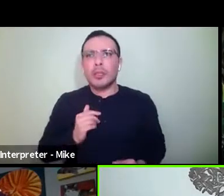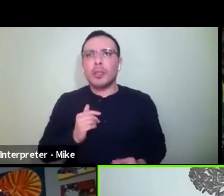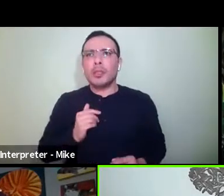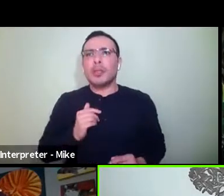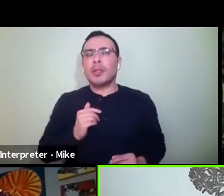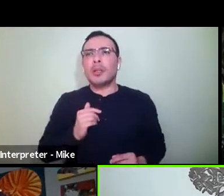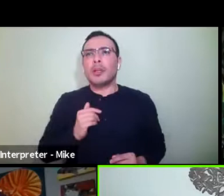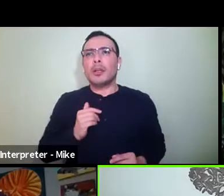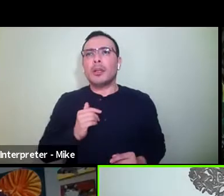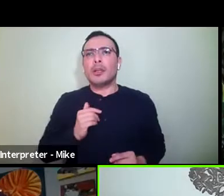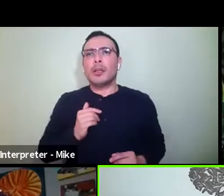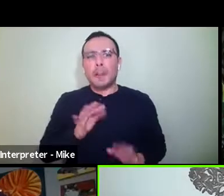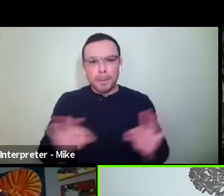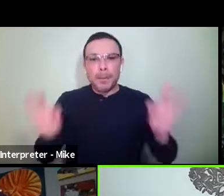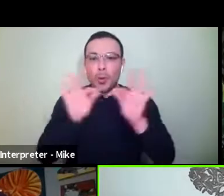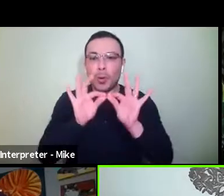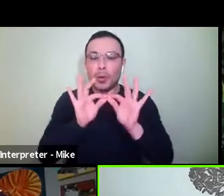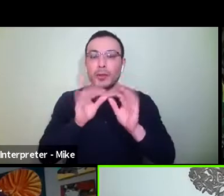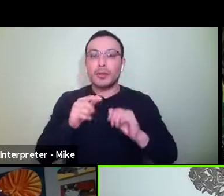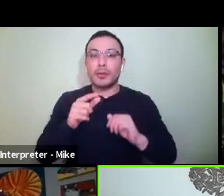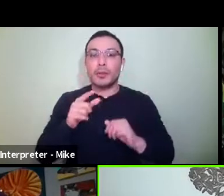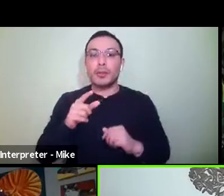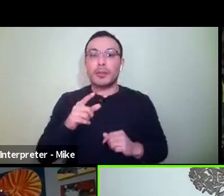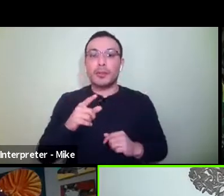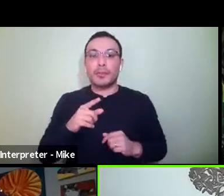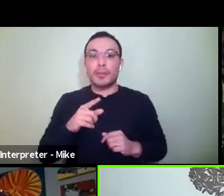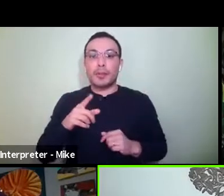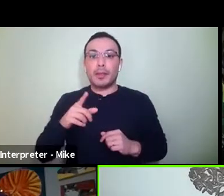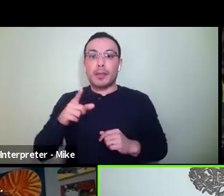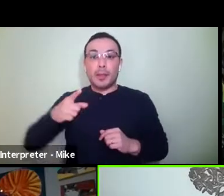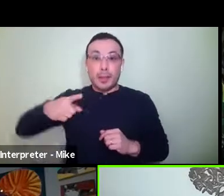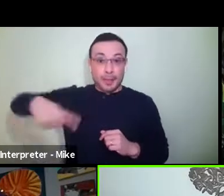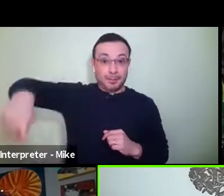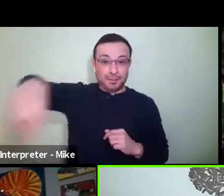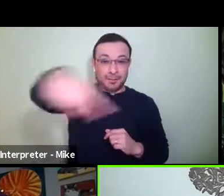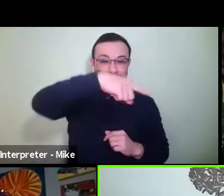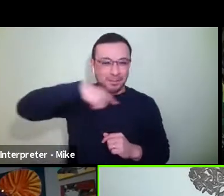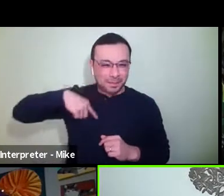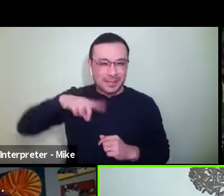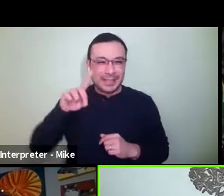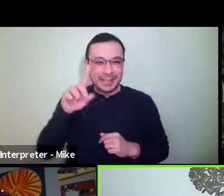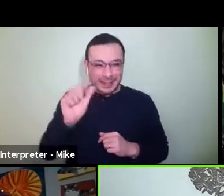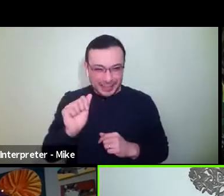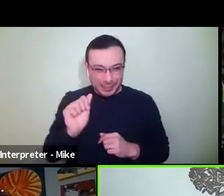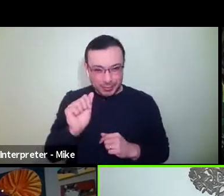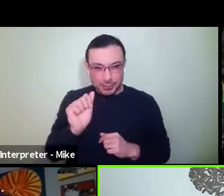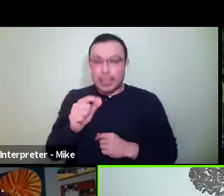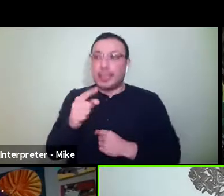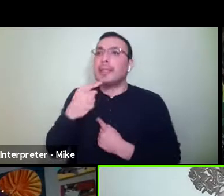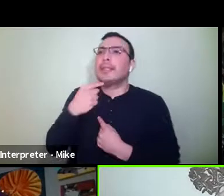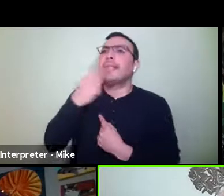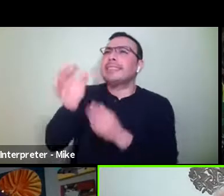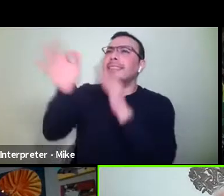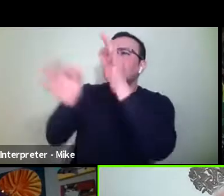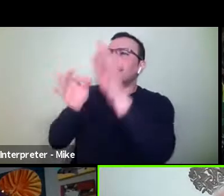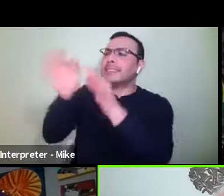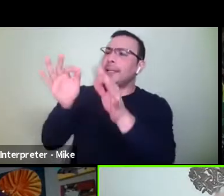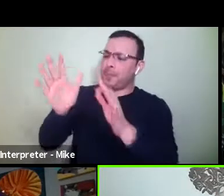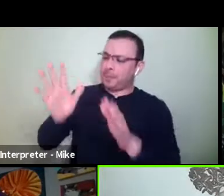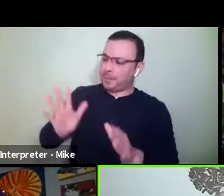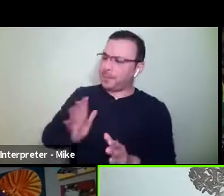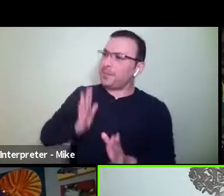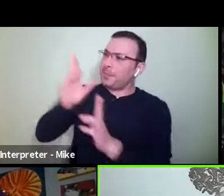disabilities try to describe in our own work and try to elicit is a particular kind of